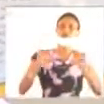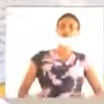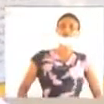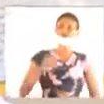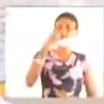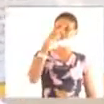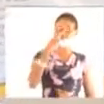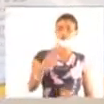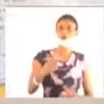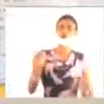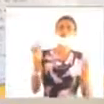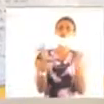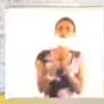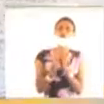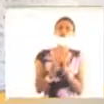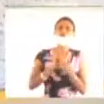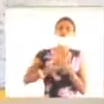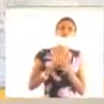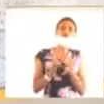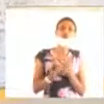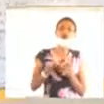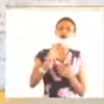a lawful society.